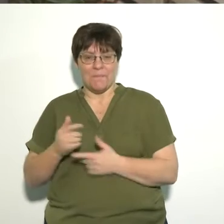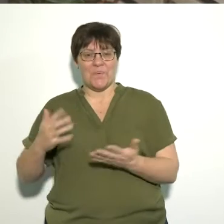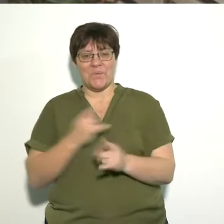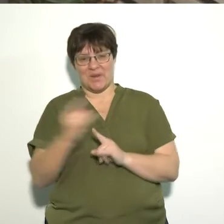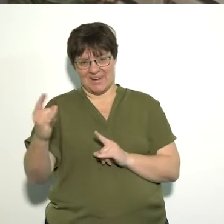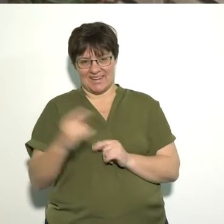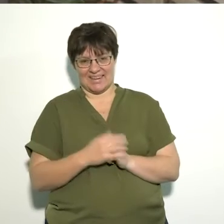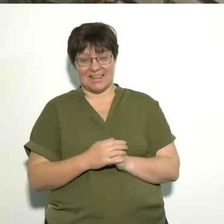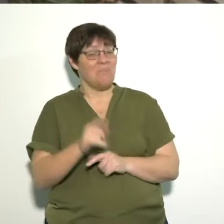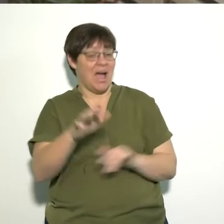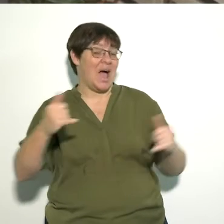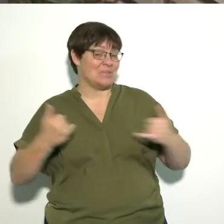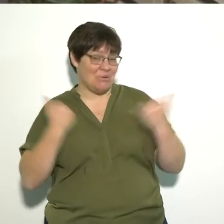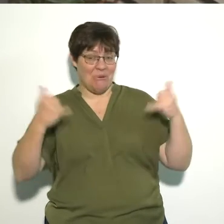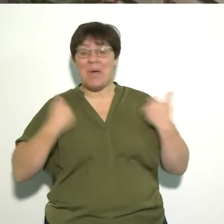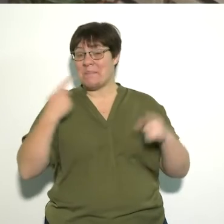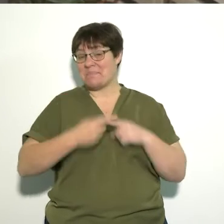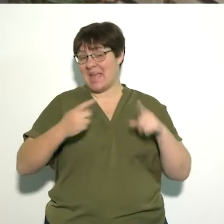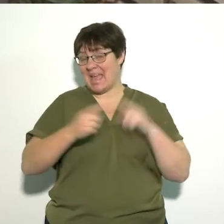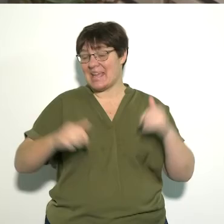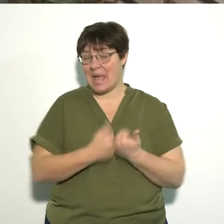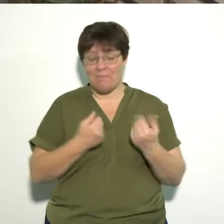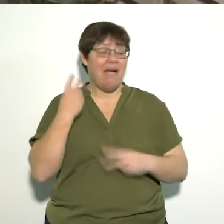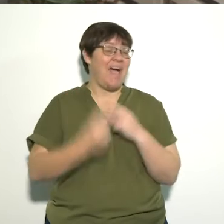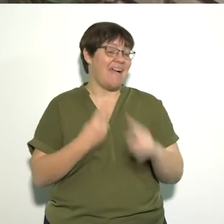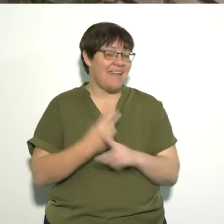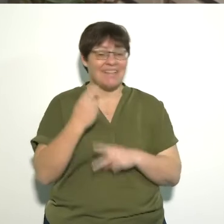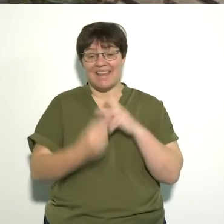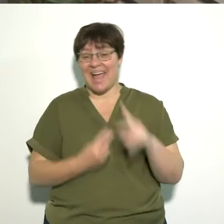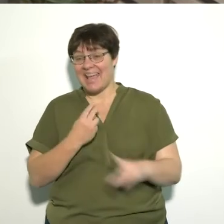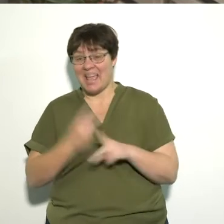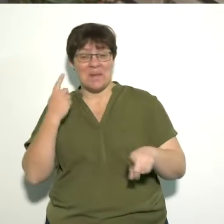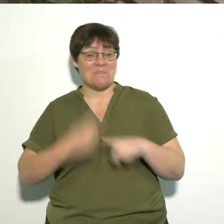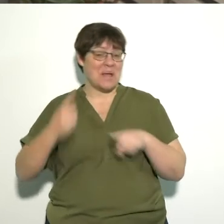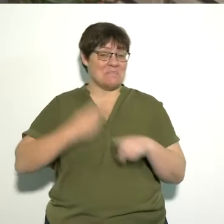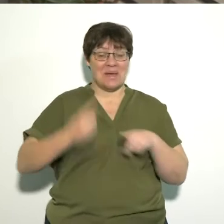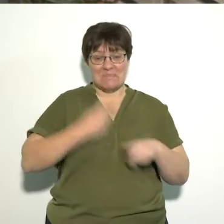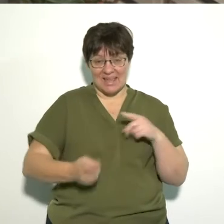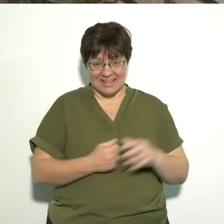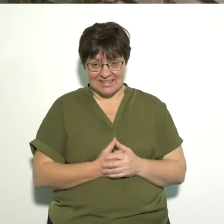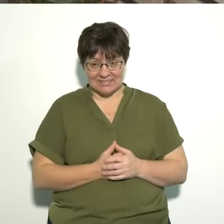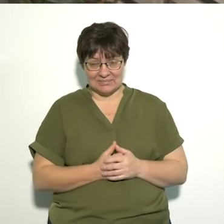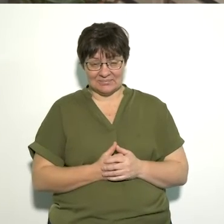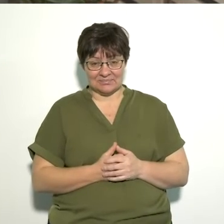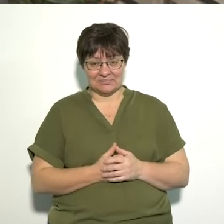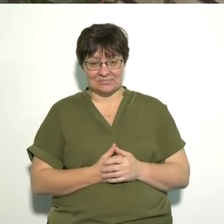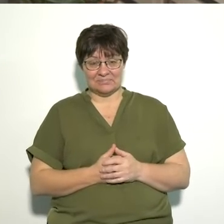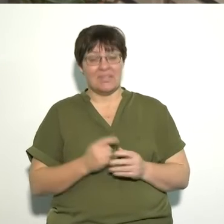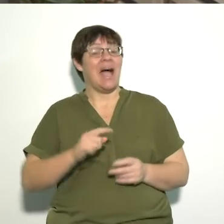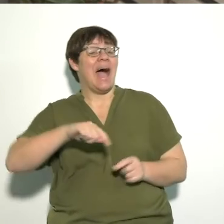winner. Children have lots of fun playing that. They'll play it over and over and over again. Now, one of the